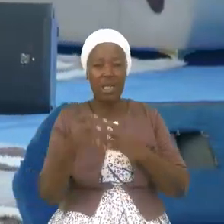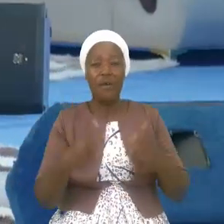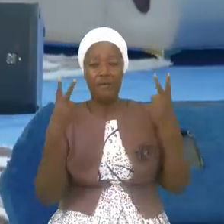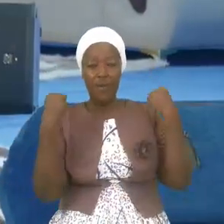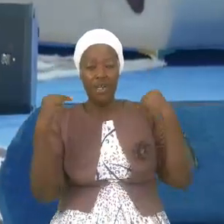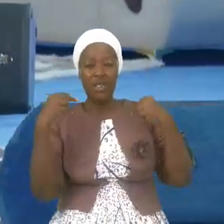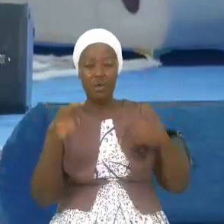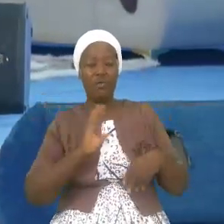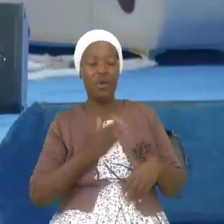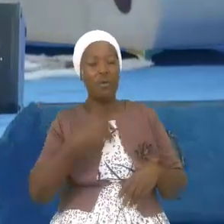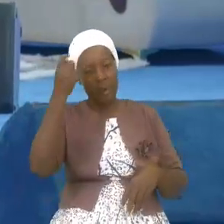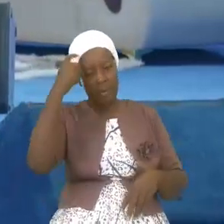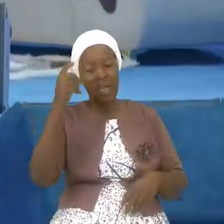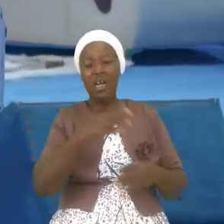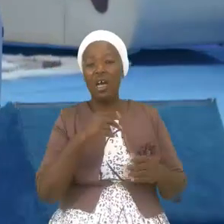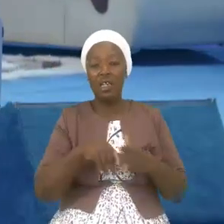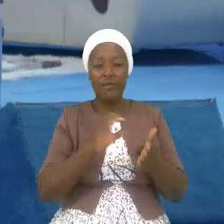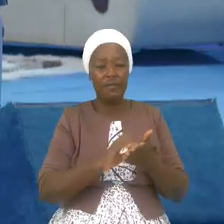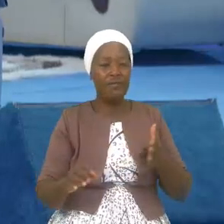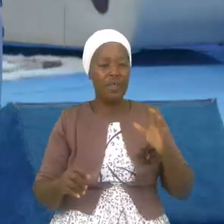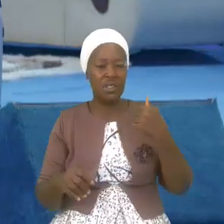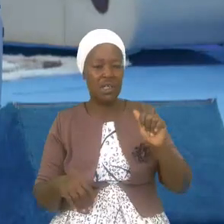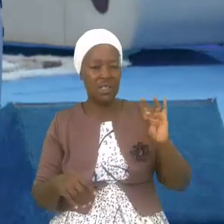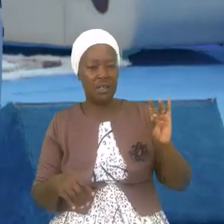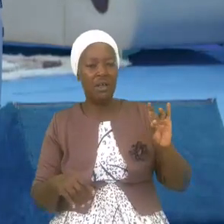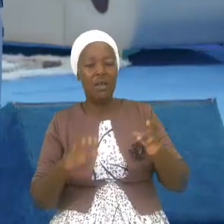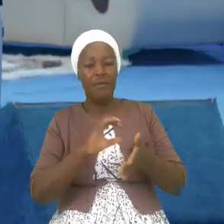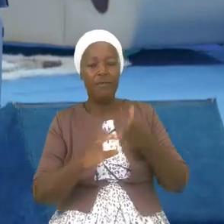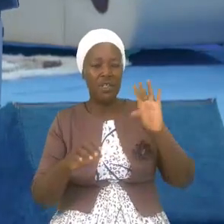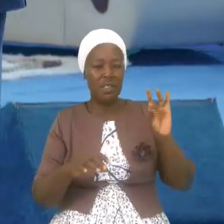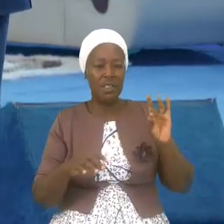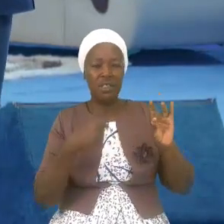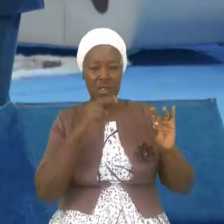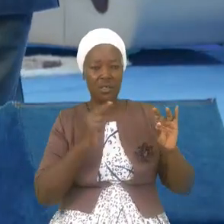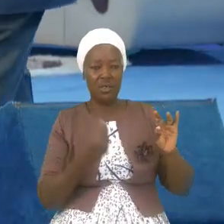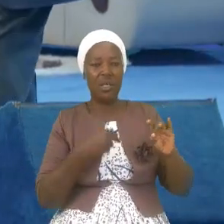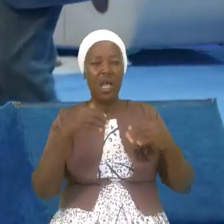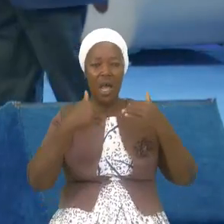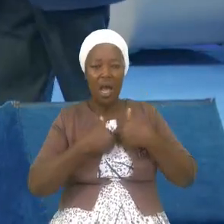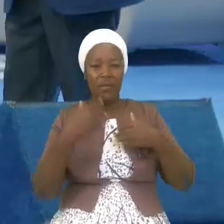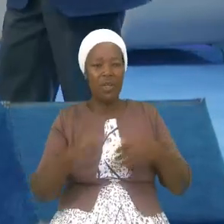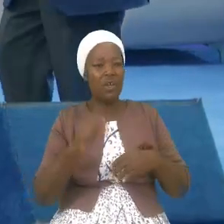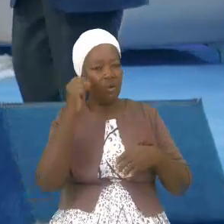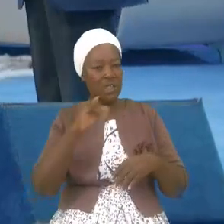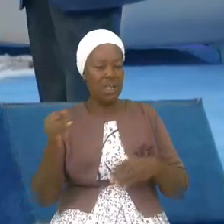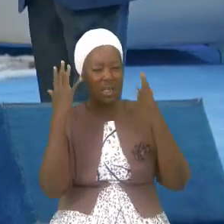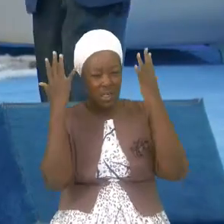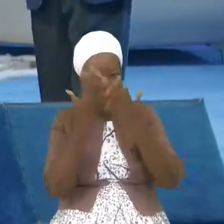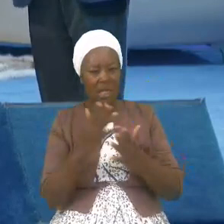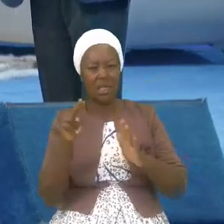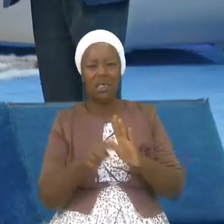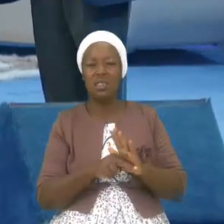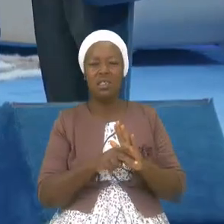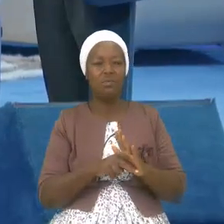verse 18 says, having the understanding darkened, being alienated from the life of